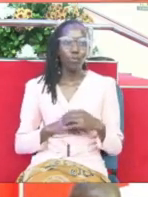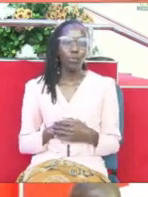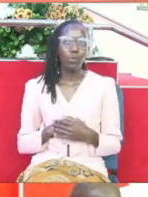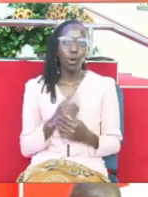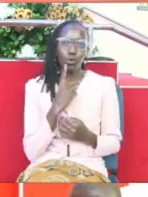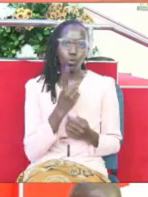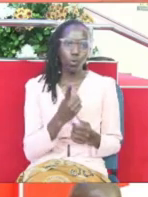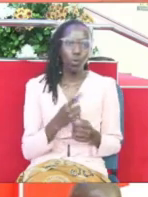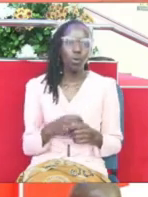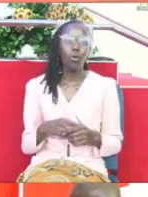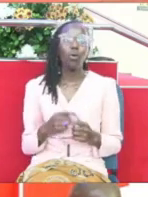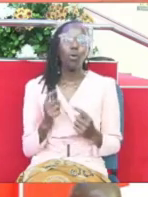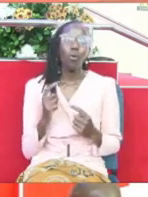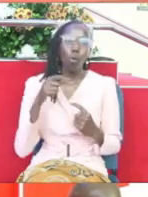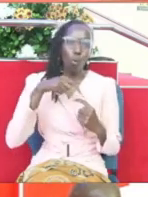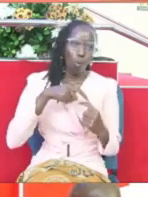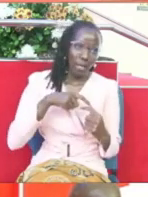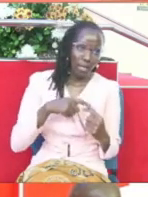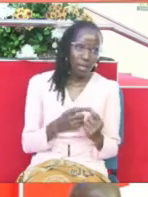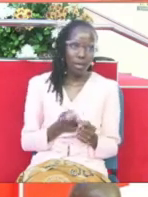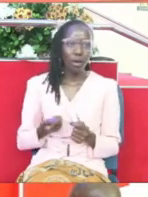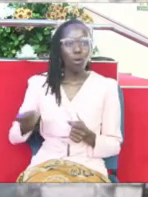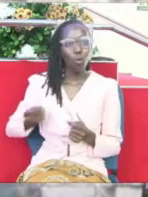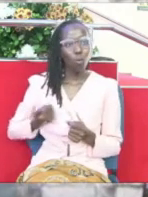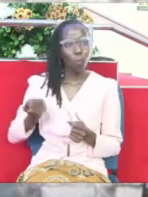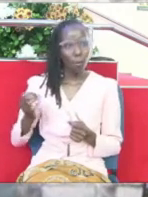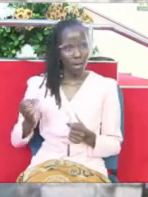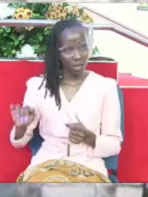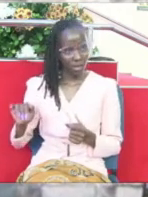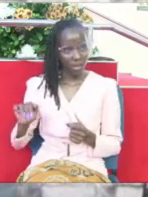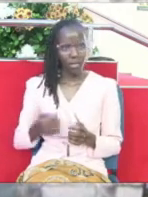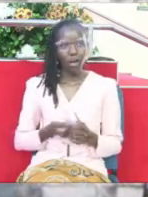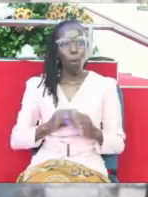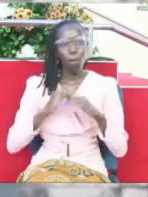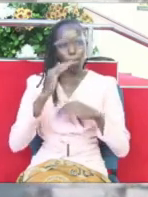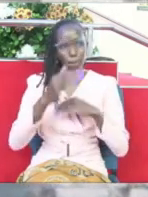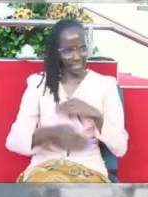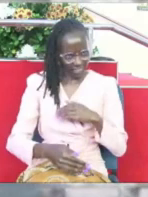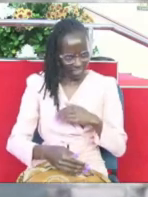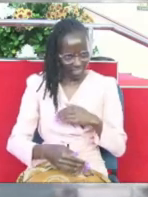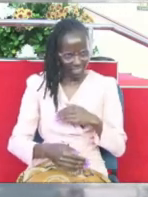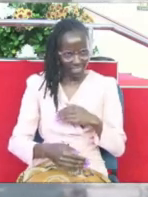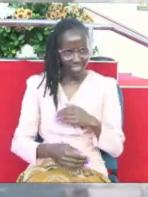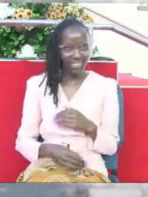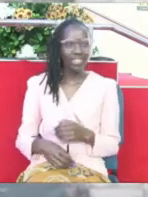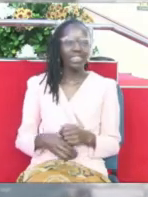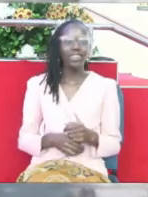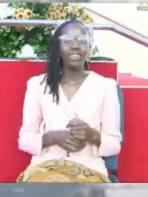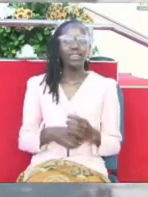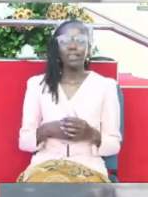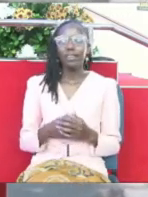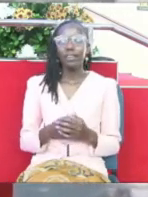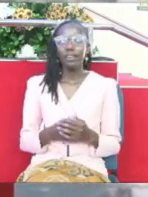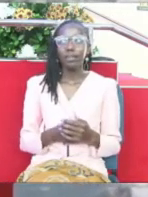hadi nyingine ambapo baada ya hapo ataonekana kuwa mjamzito. There has to be intimacy, am I right? Lazima pawe na undani na kuharibiana zaidi. Now the